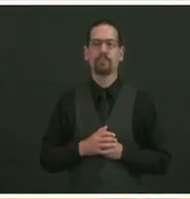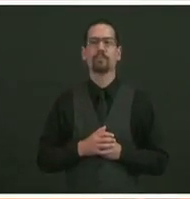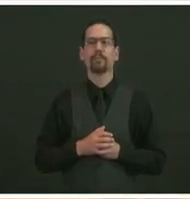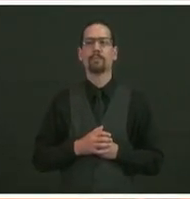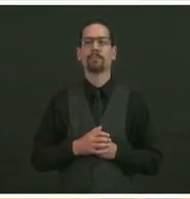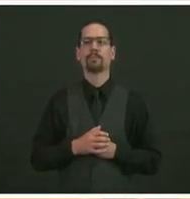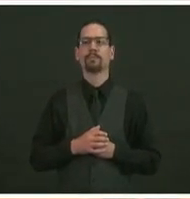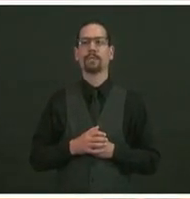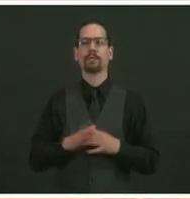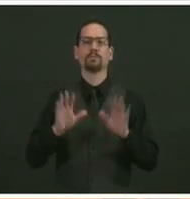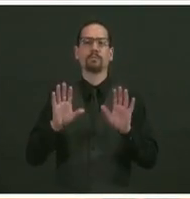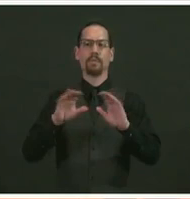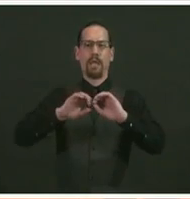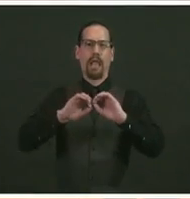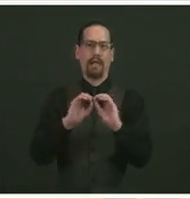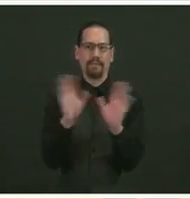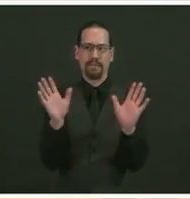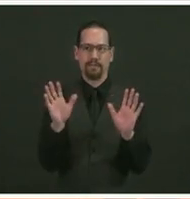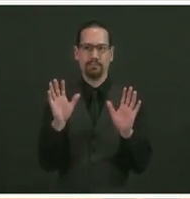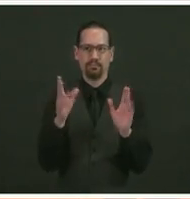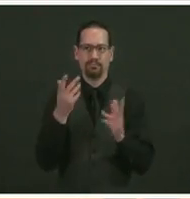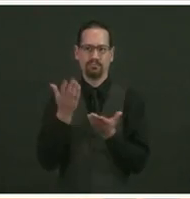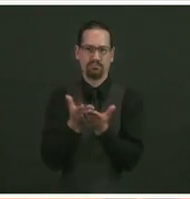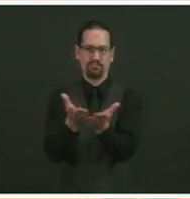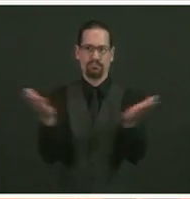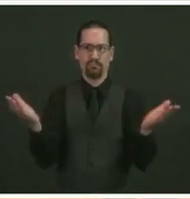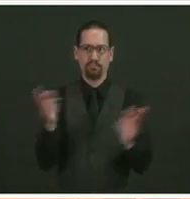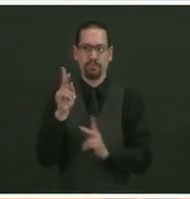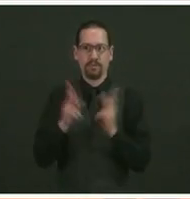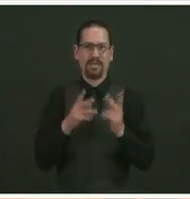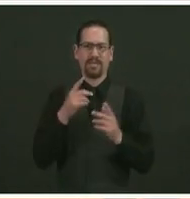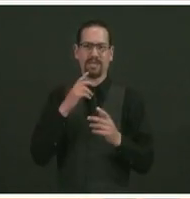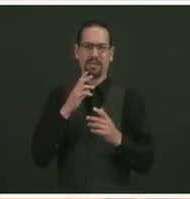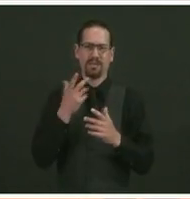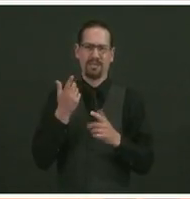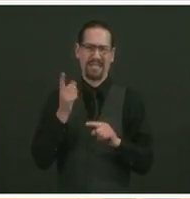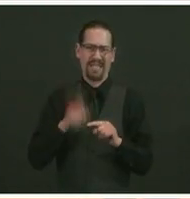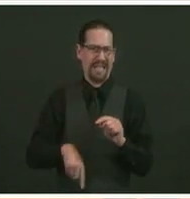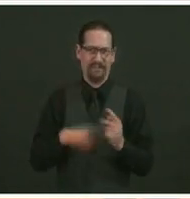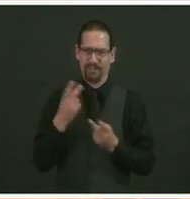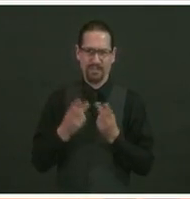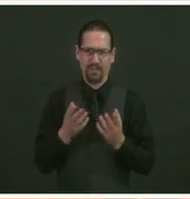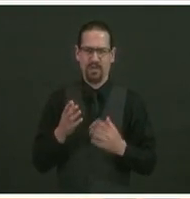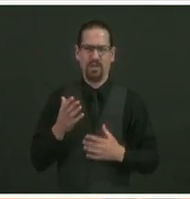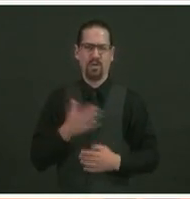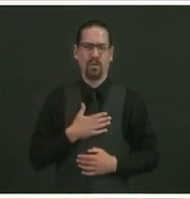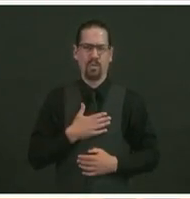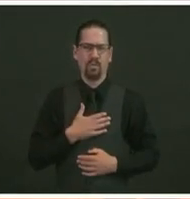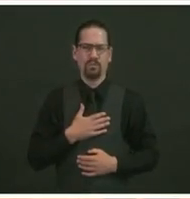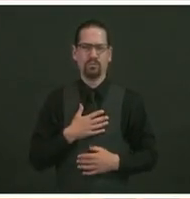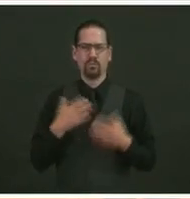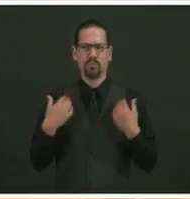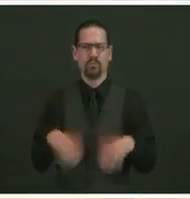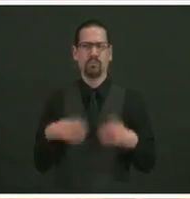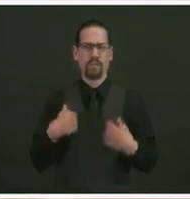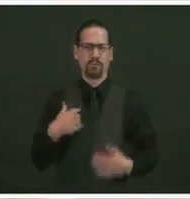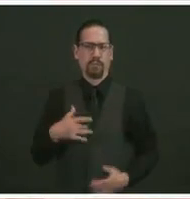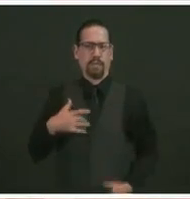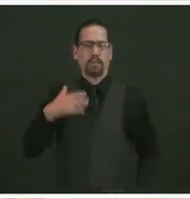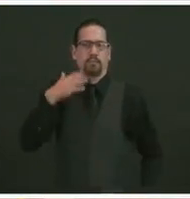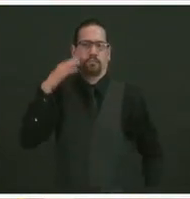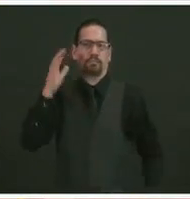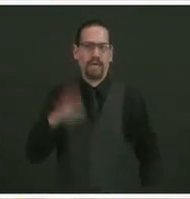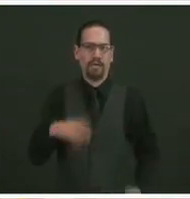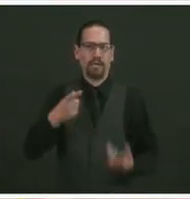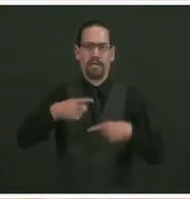Obviously, it bothers us a lot that people can't go visit folks in the nursing home. I just want to get that out. It bothers me. We feel very bad about this. What we're